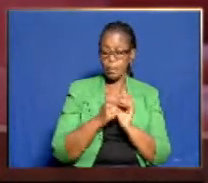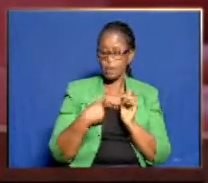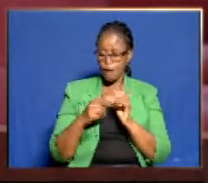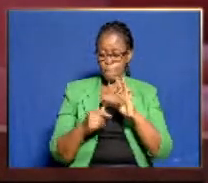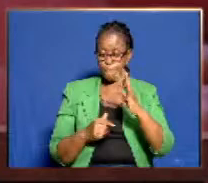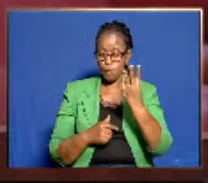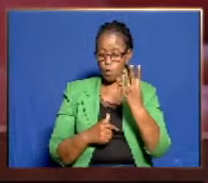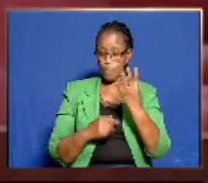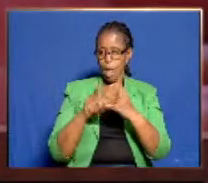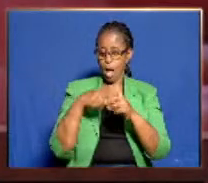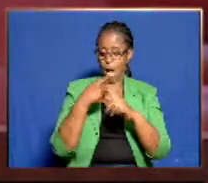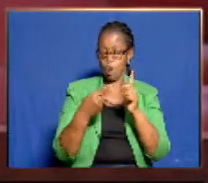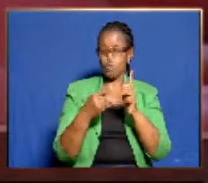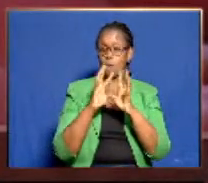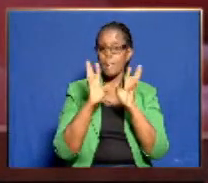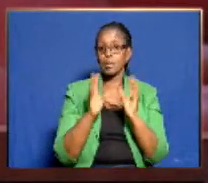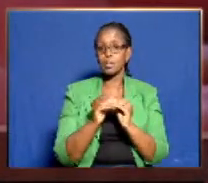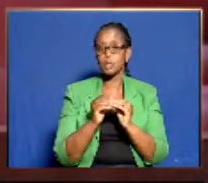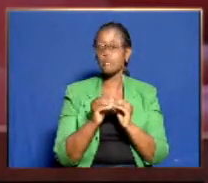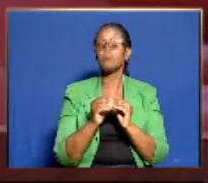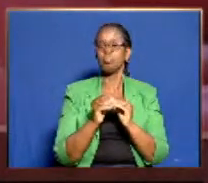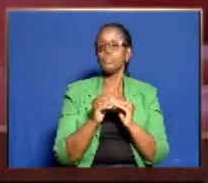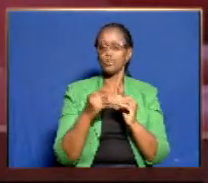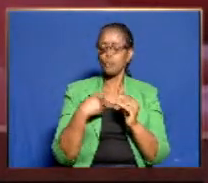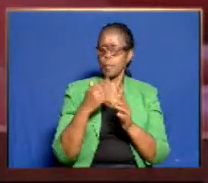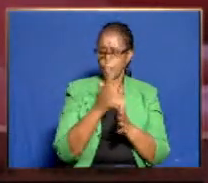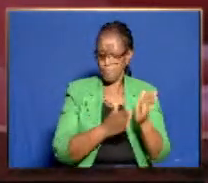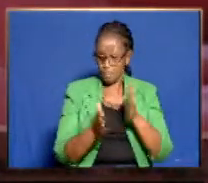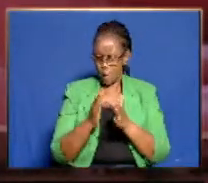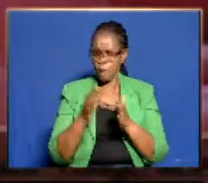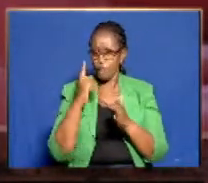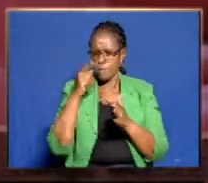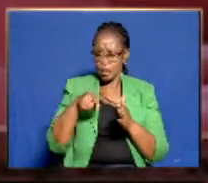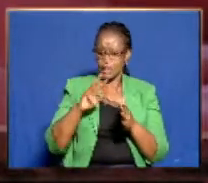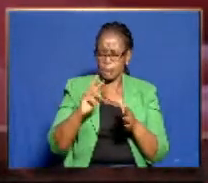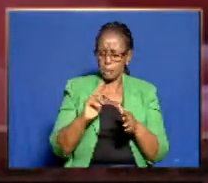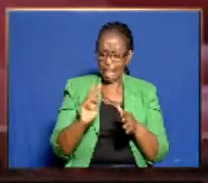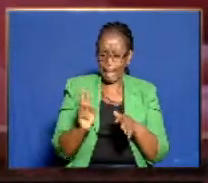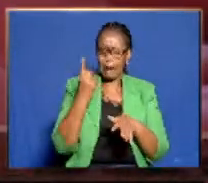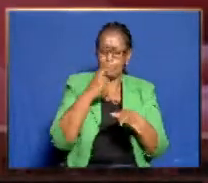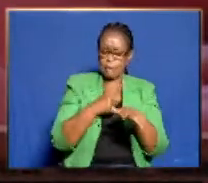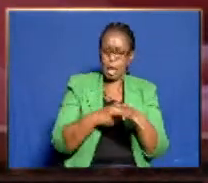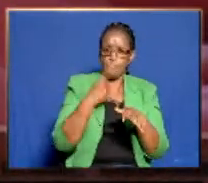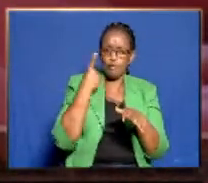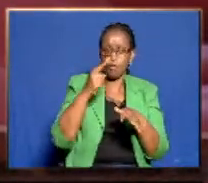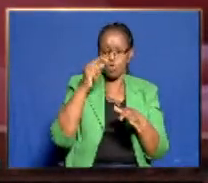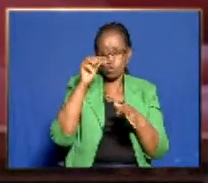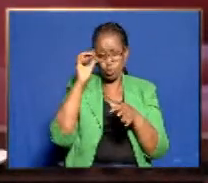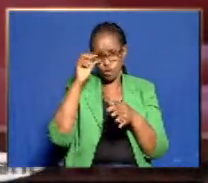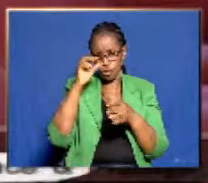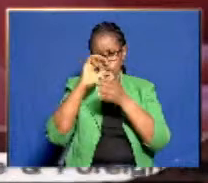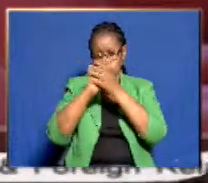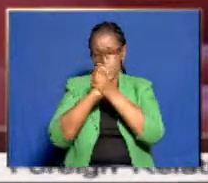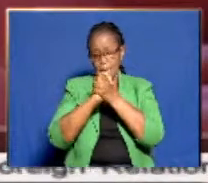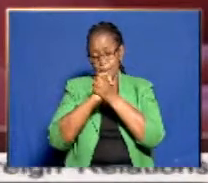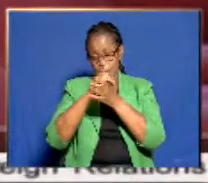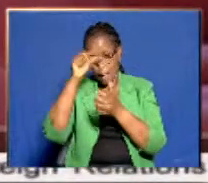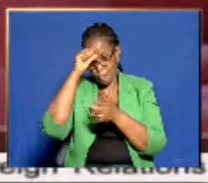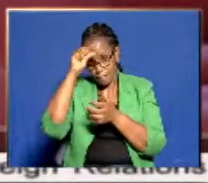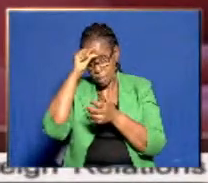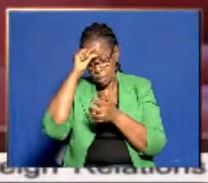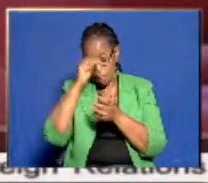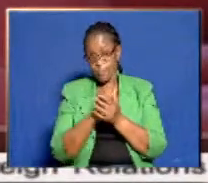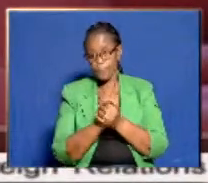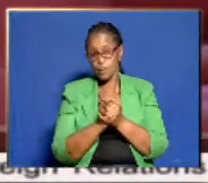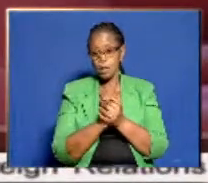in the 2nd term of the Jubilee administration under the economic transformation agenda, which now puts emphasis